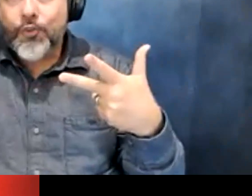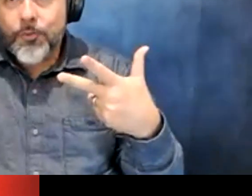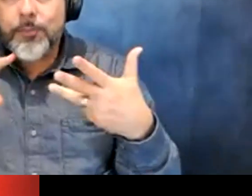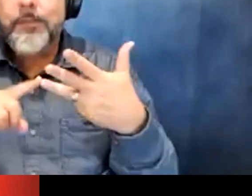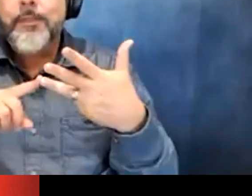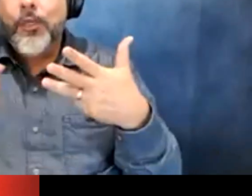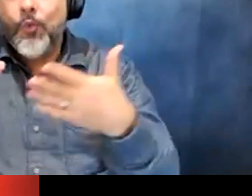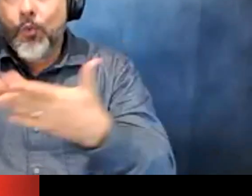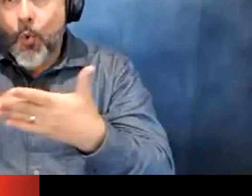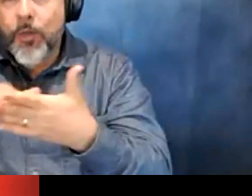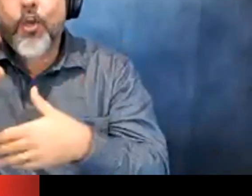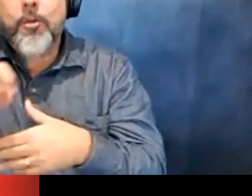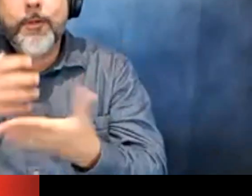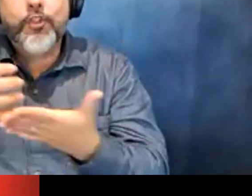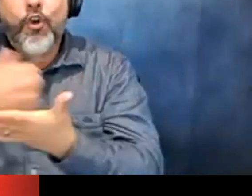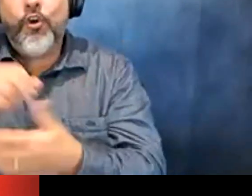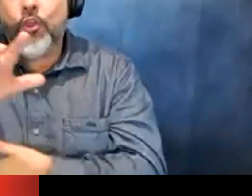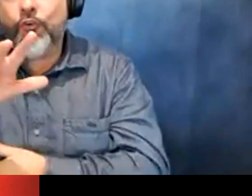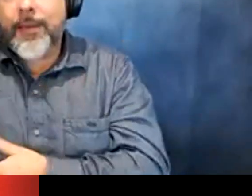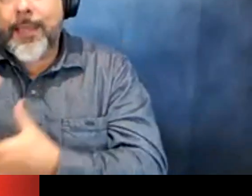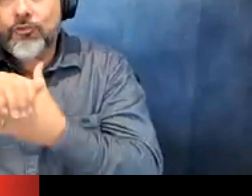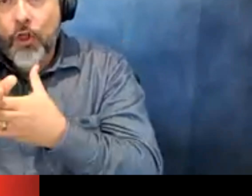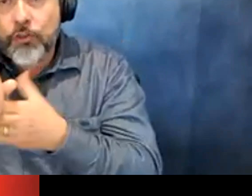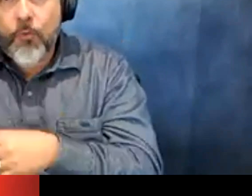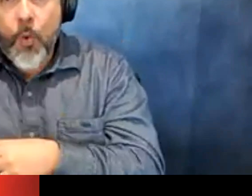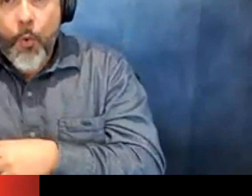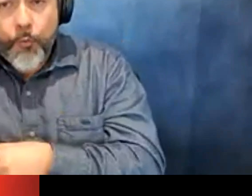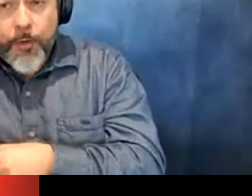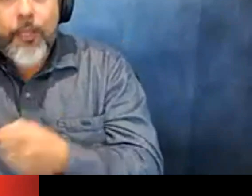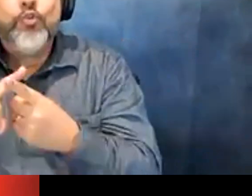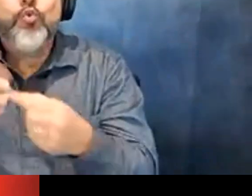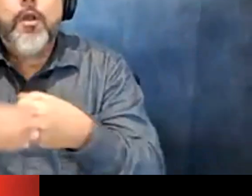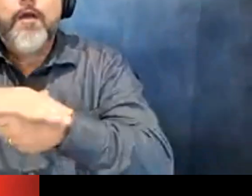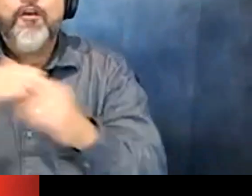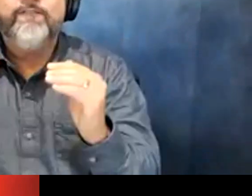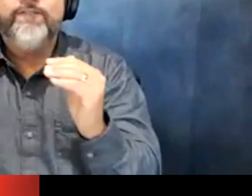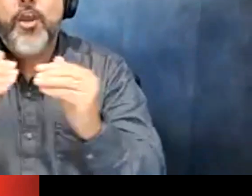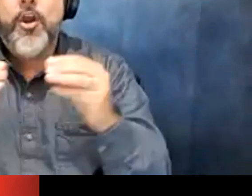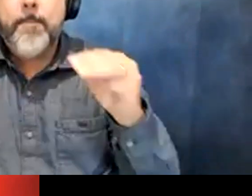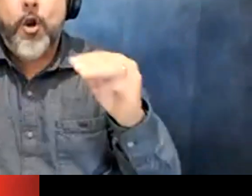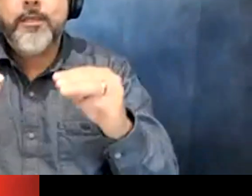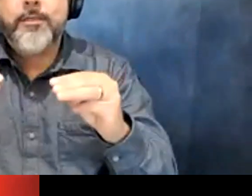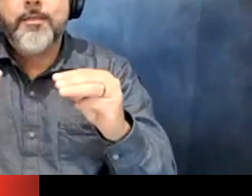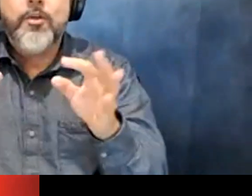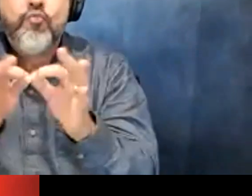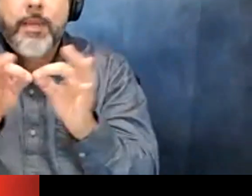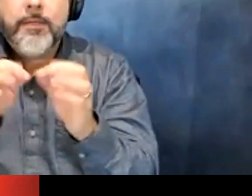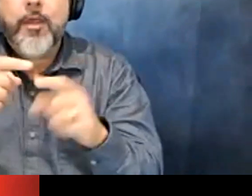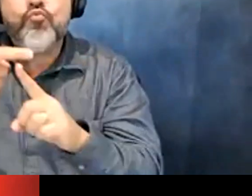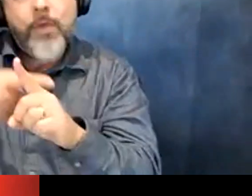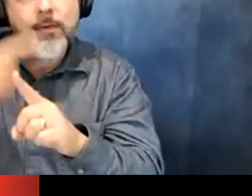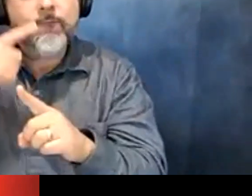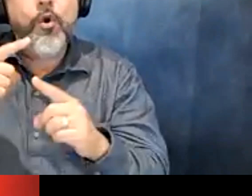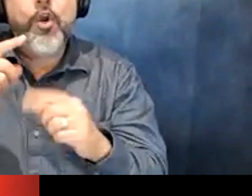earn $39.03 an hour to cover the fair market rate rent of a 2-bedroom apartment